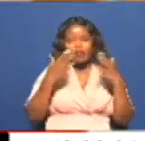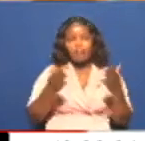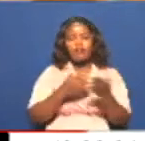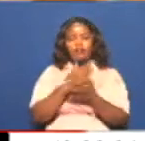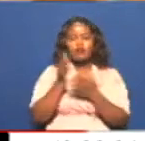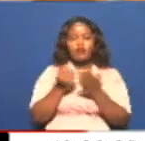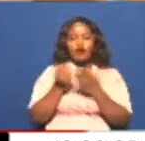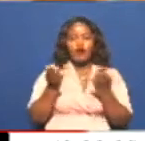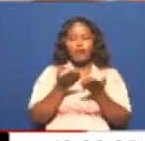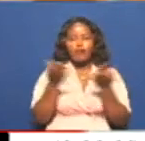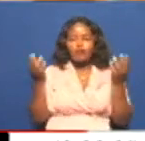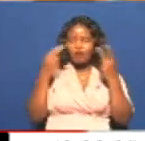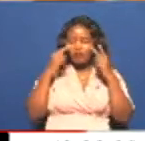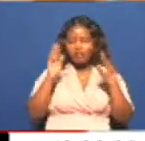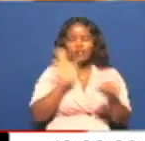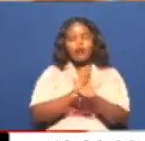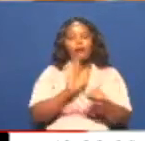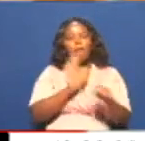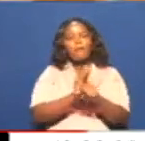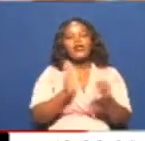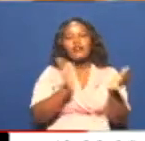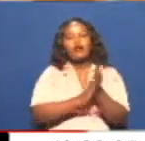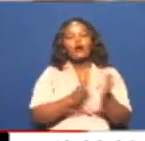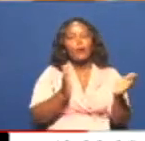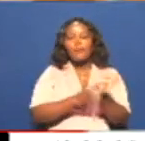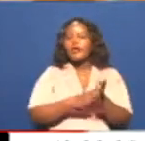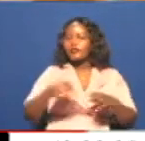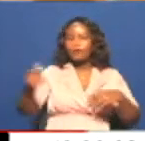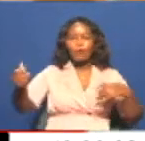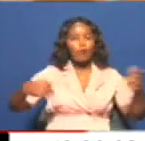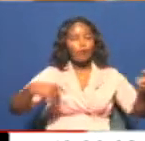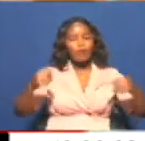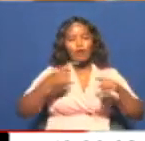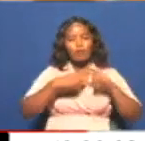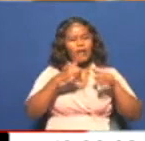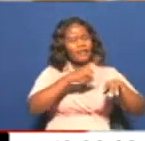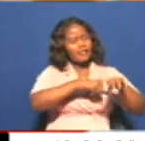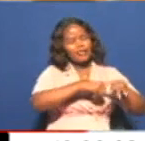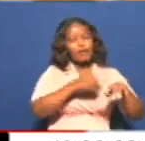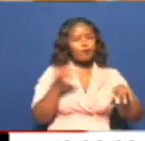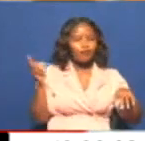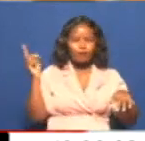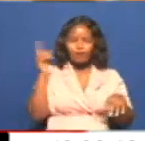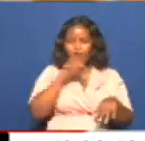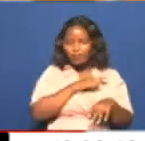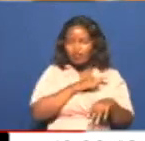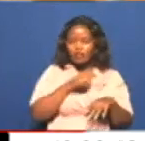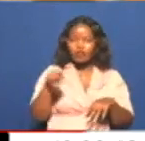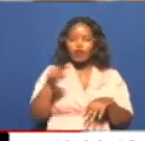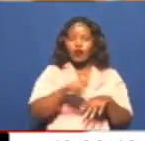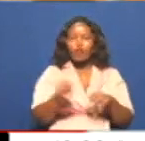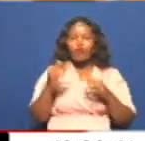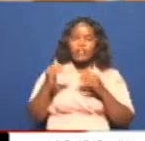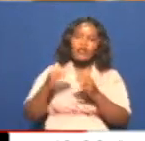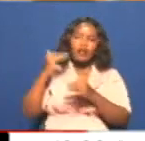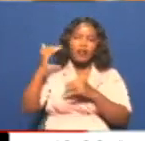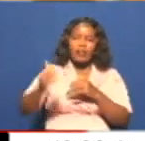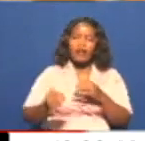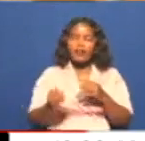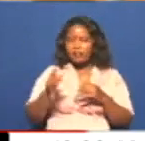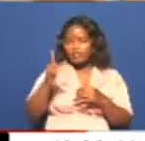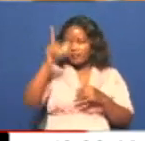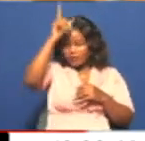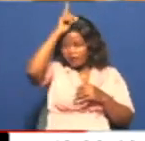there are a lot of comments here, but allow me to skip them for now, as we have to give way for Kurunzi